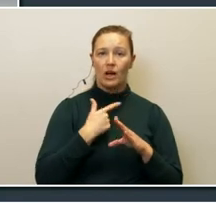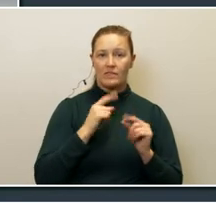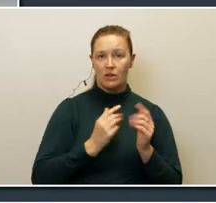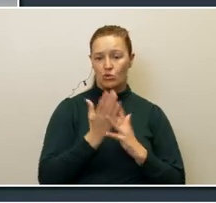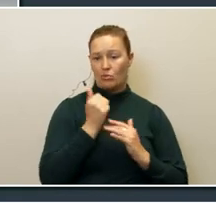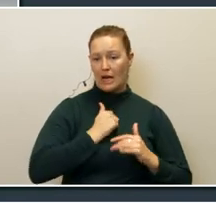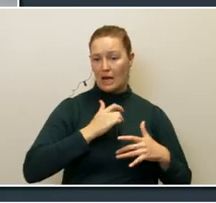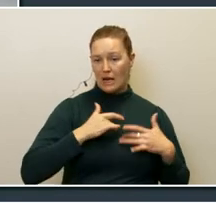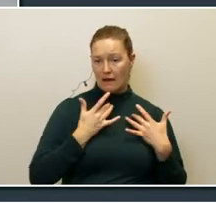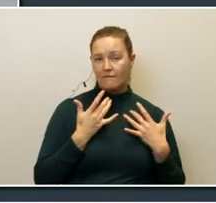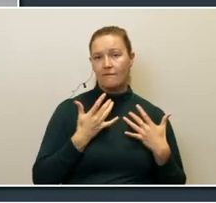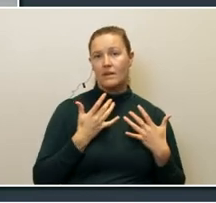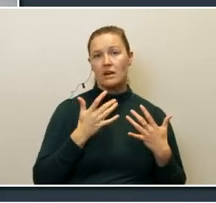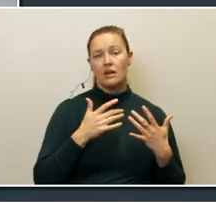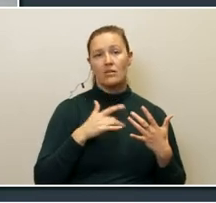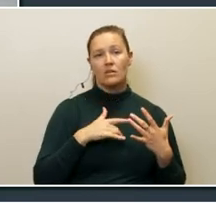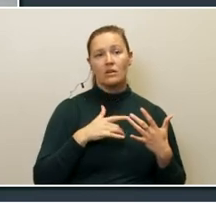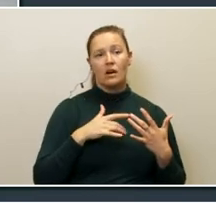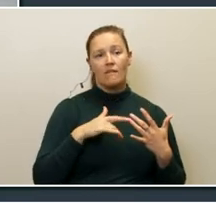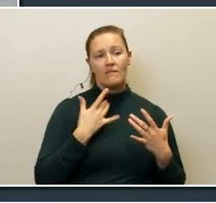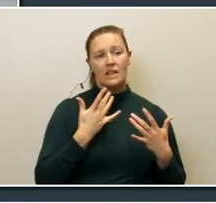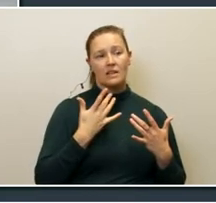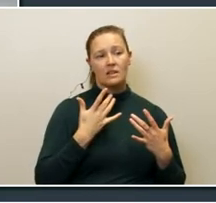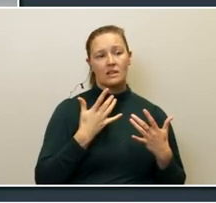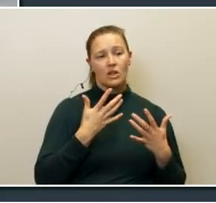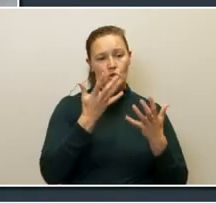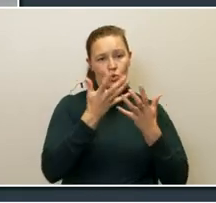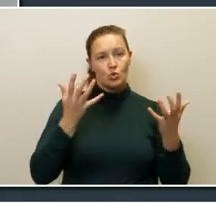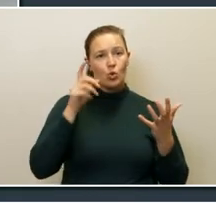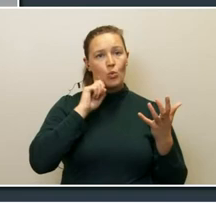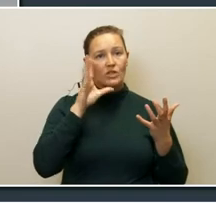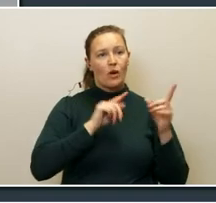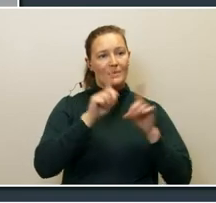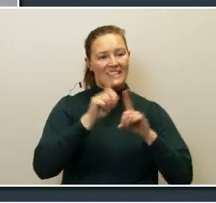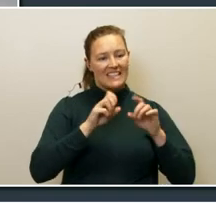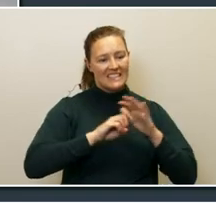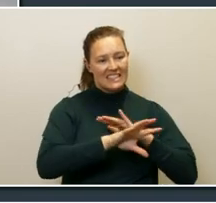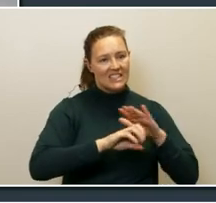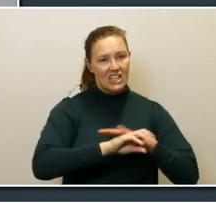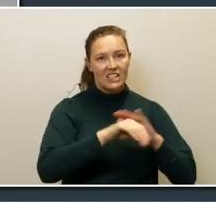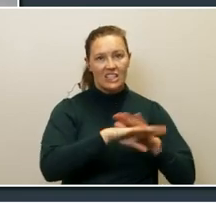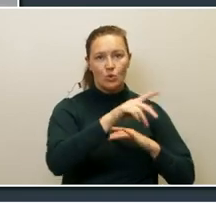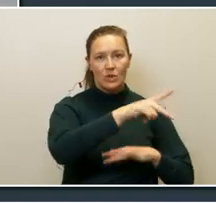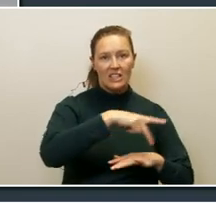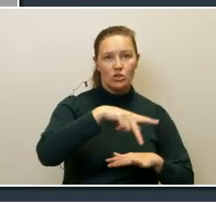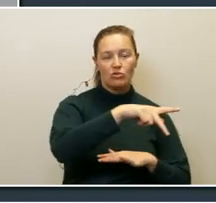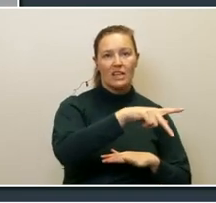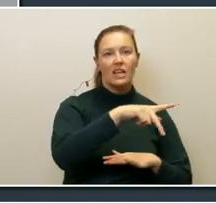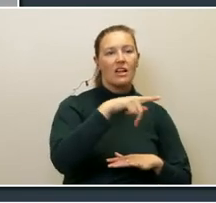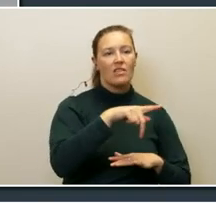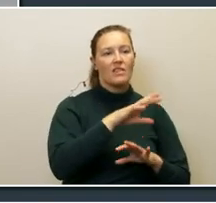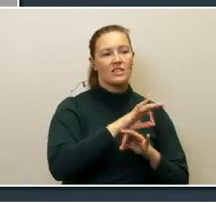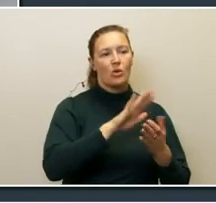life, I find that the impact of urban stormwater discharge contamination in the estuary is not